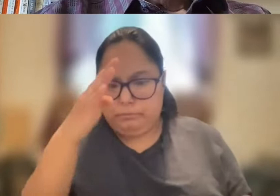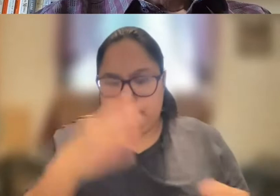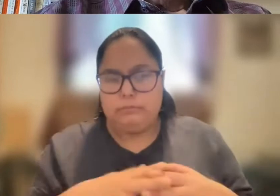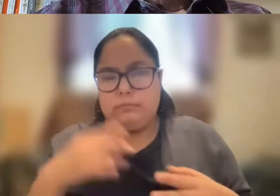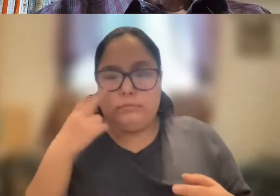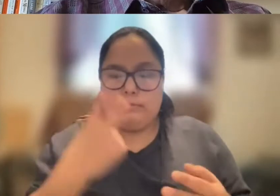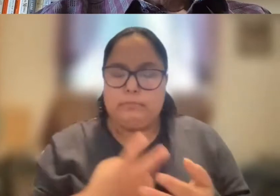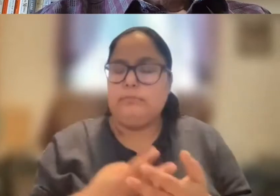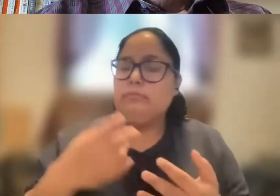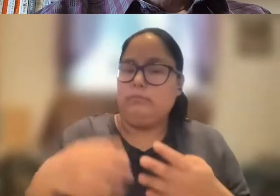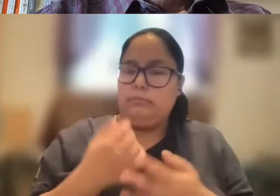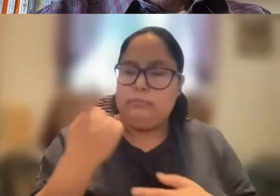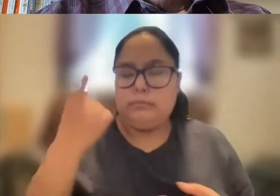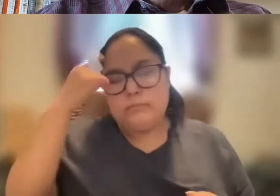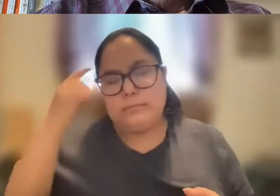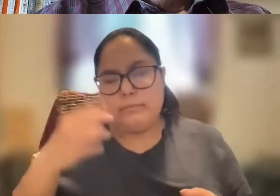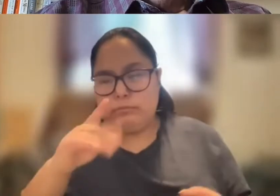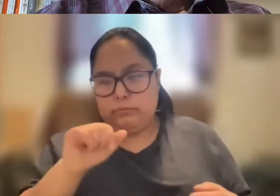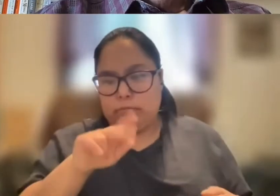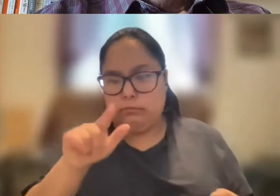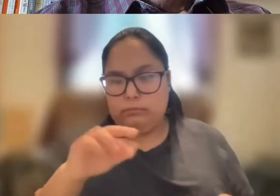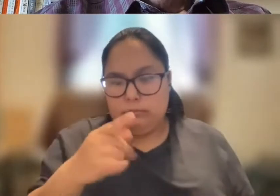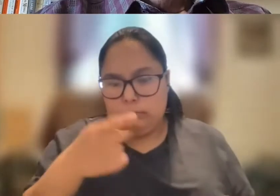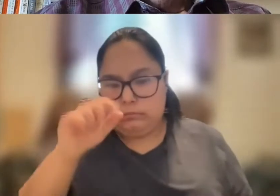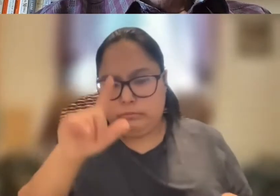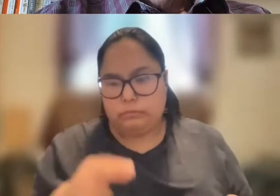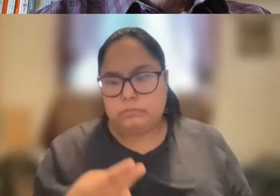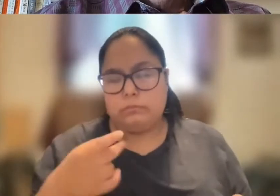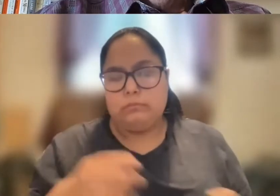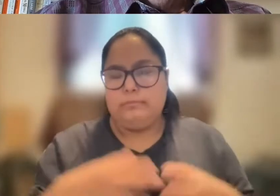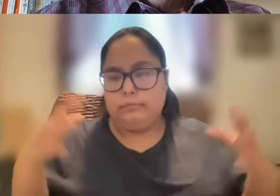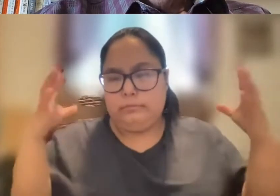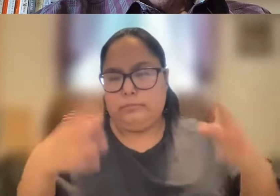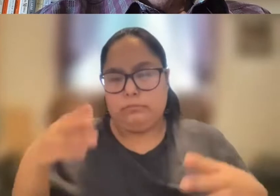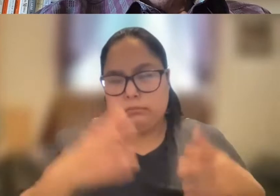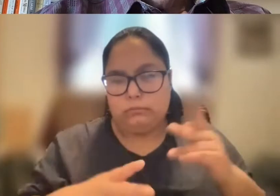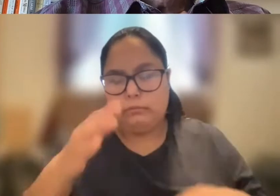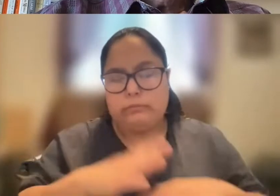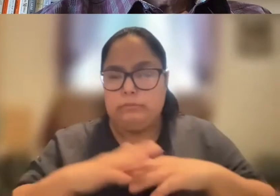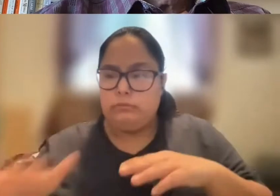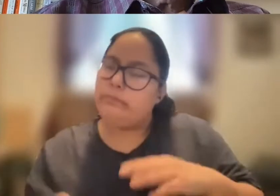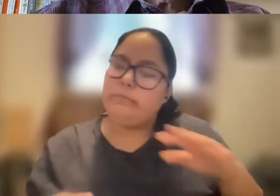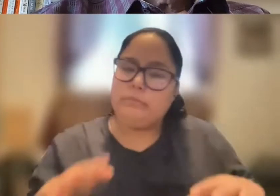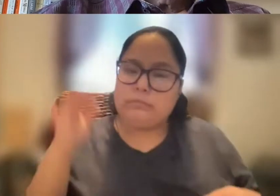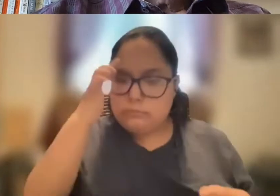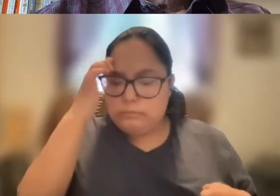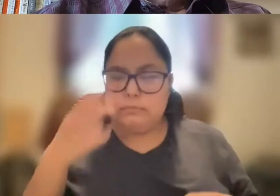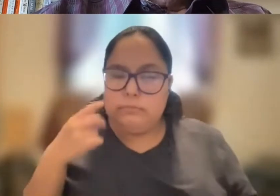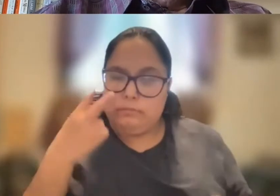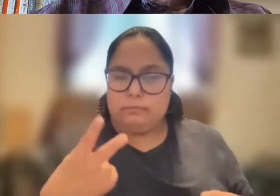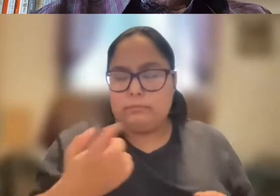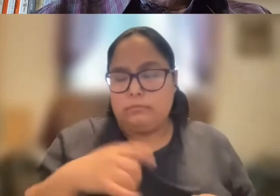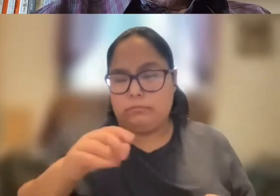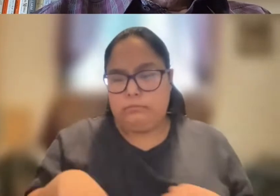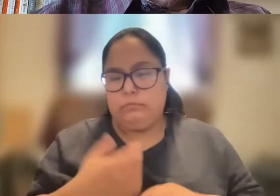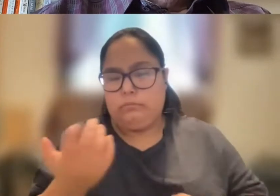from mental health for that. It's a bit of a process for me to unpack all of that stuff.